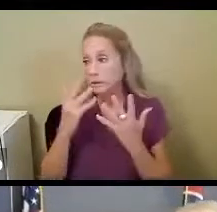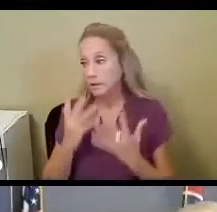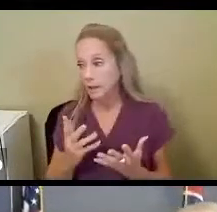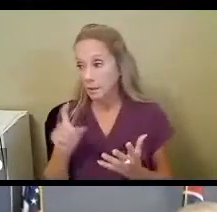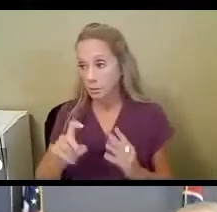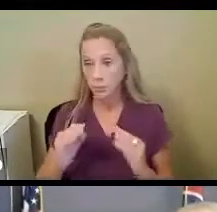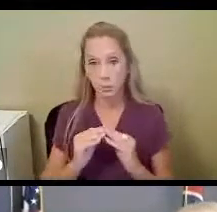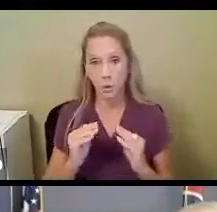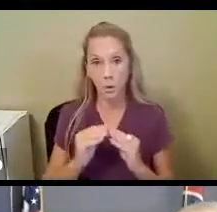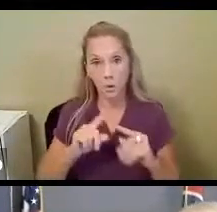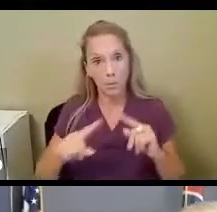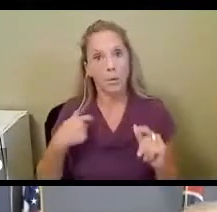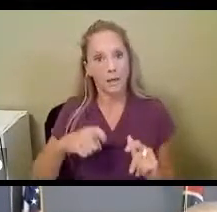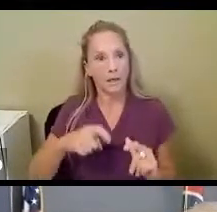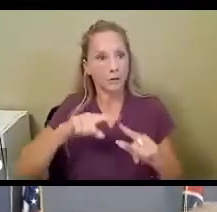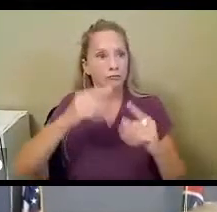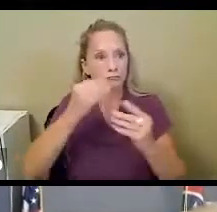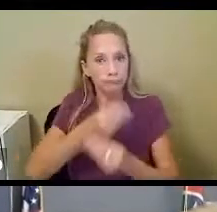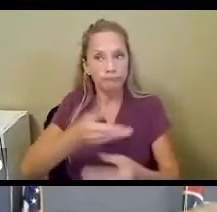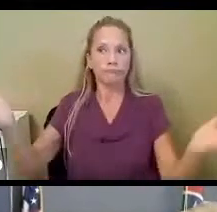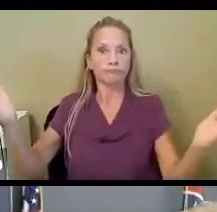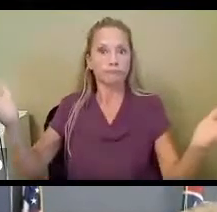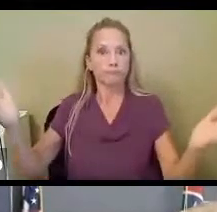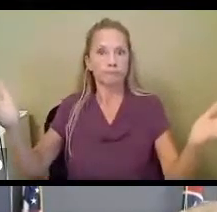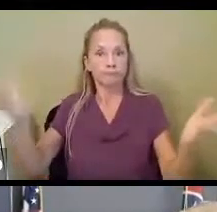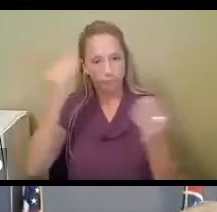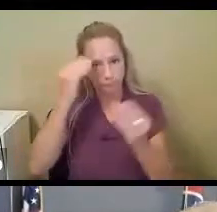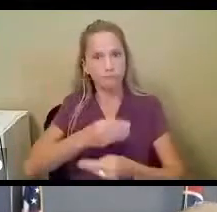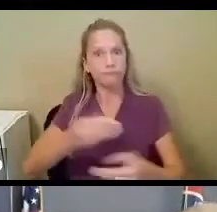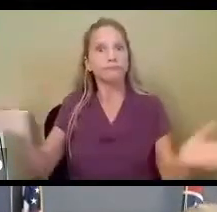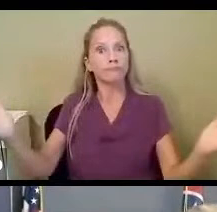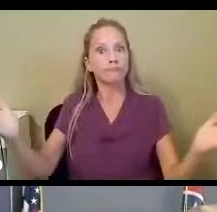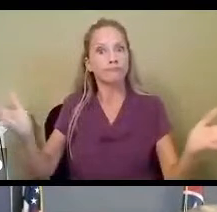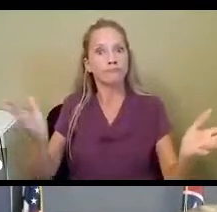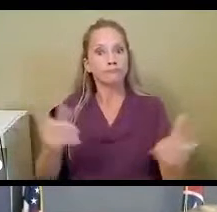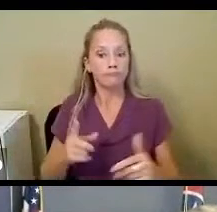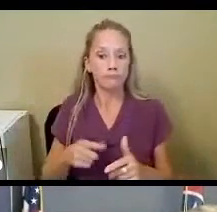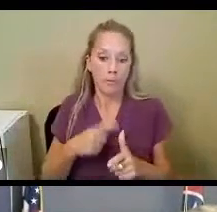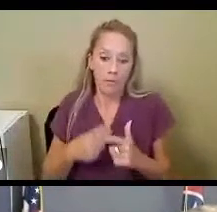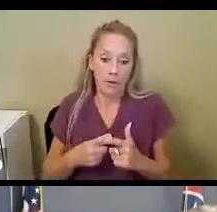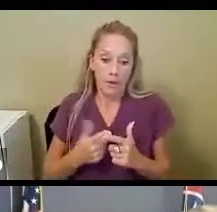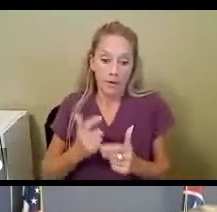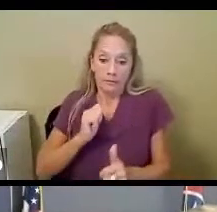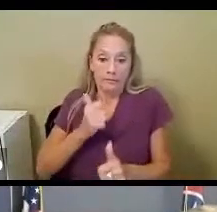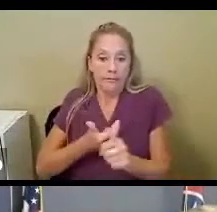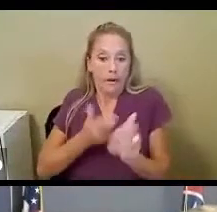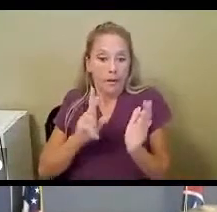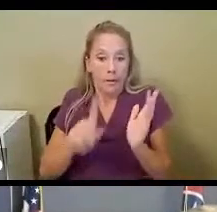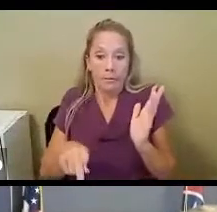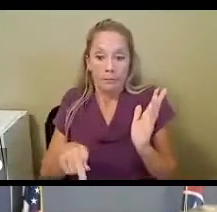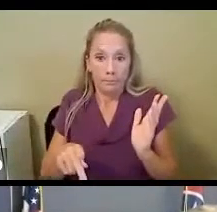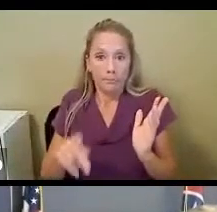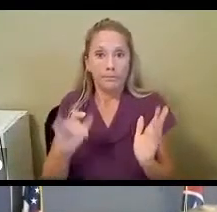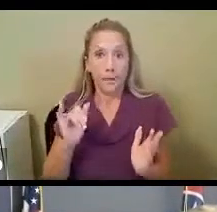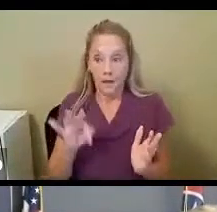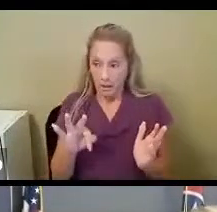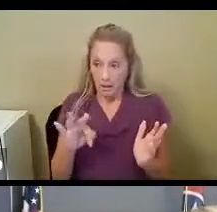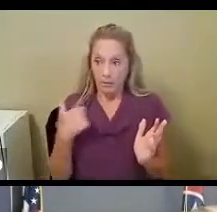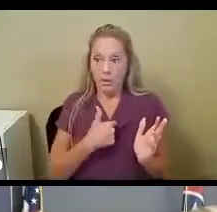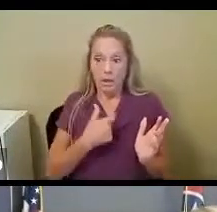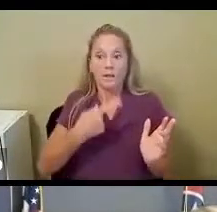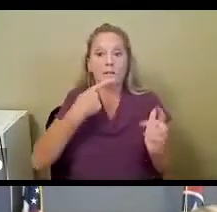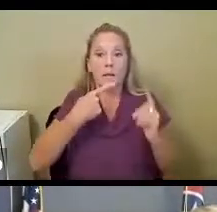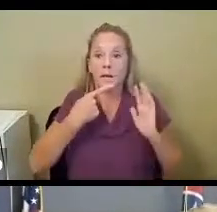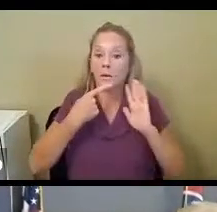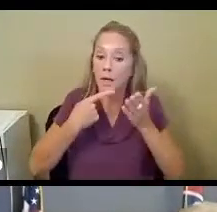need to get that information out, I think, and then we need to follow up with enforcement and do what we say we're going to do. That's what's been